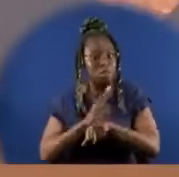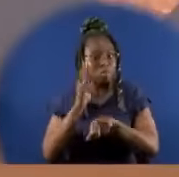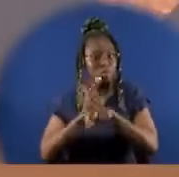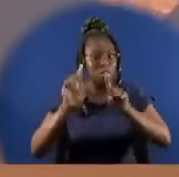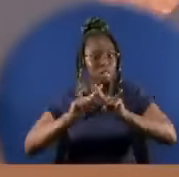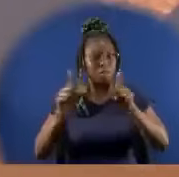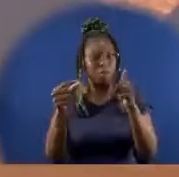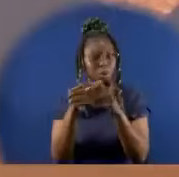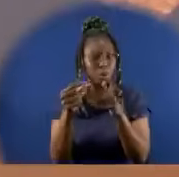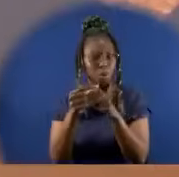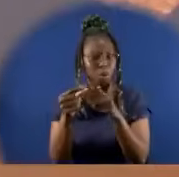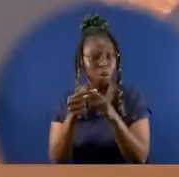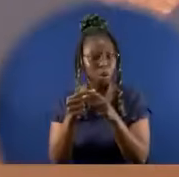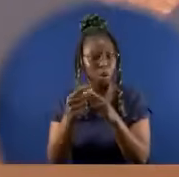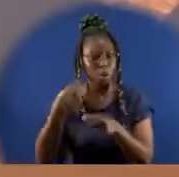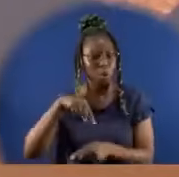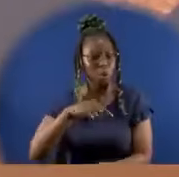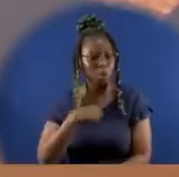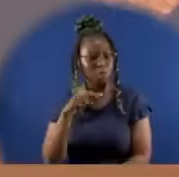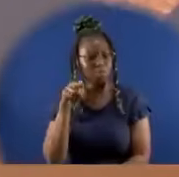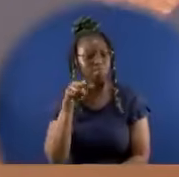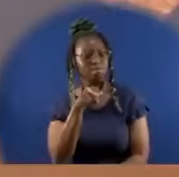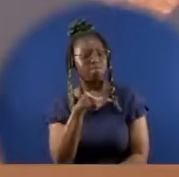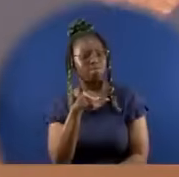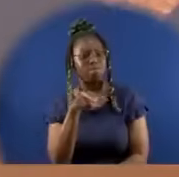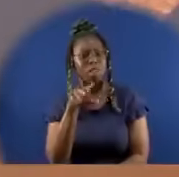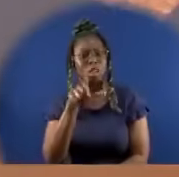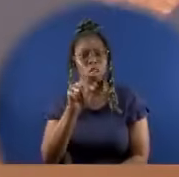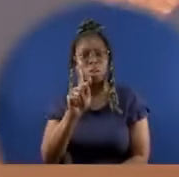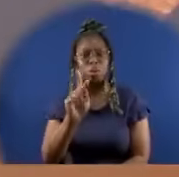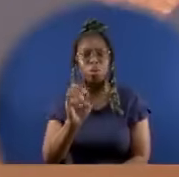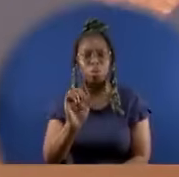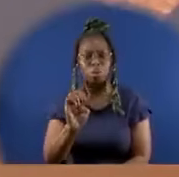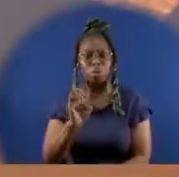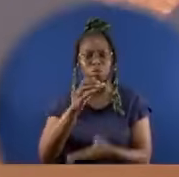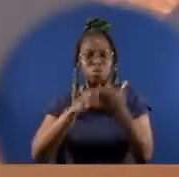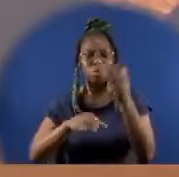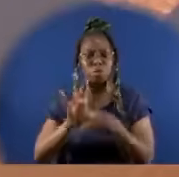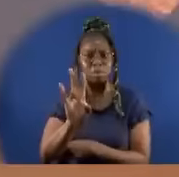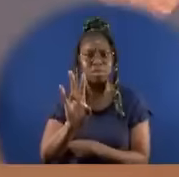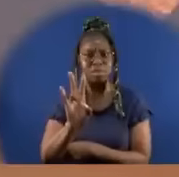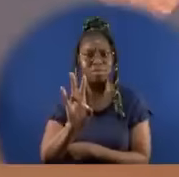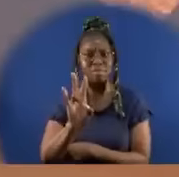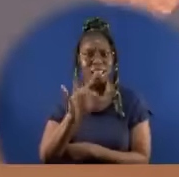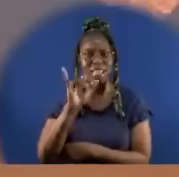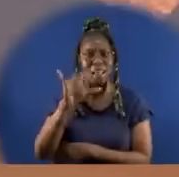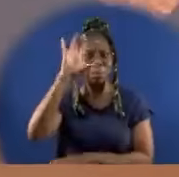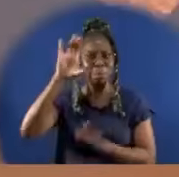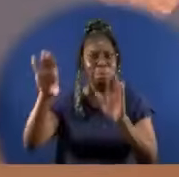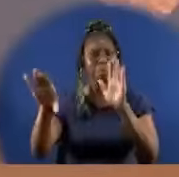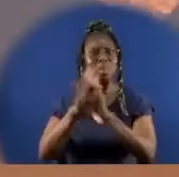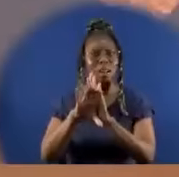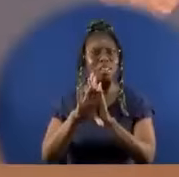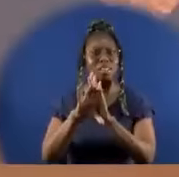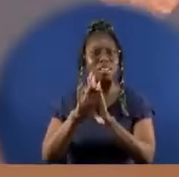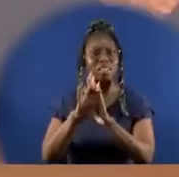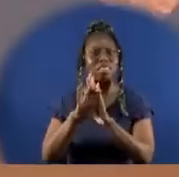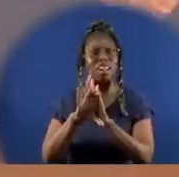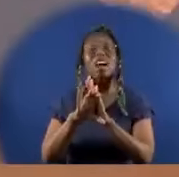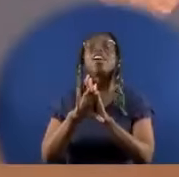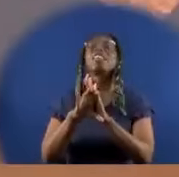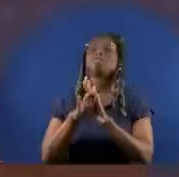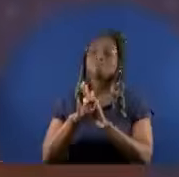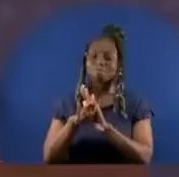to suggest that what we're looking at here in Luke chapter 7 is a beautiful picture of intercession.